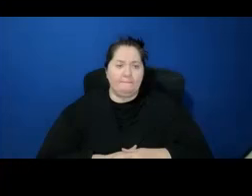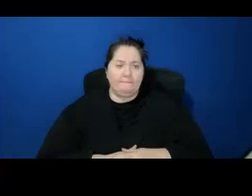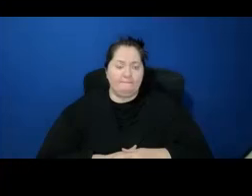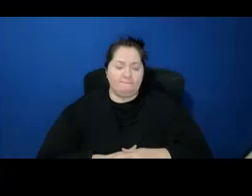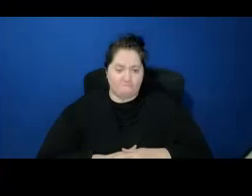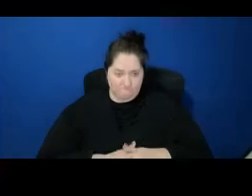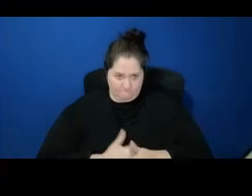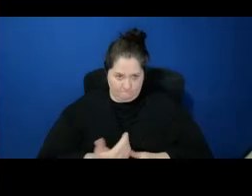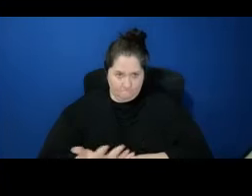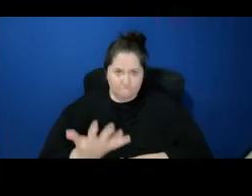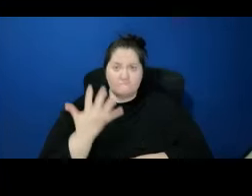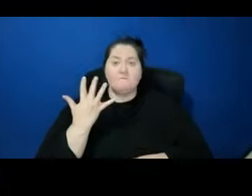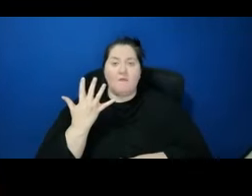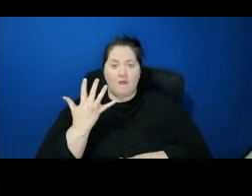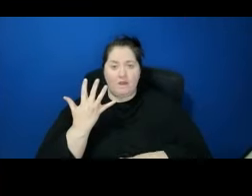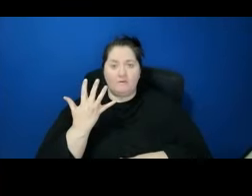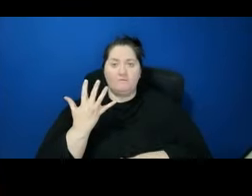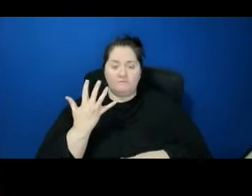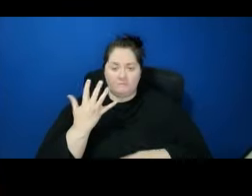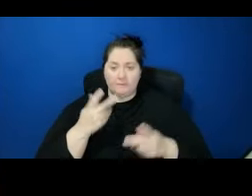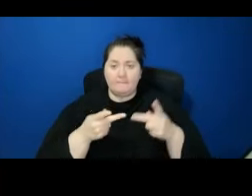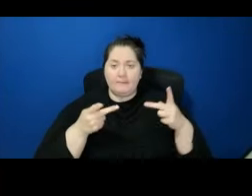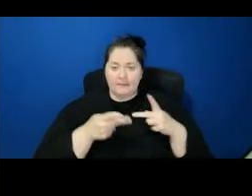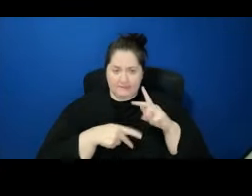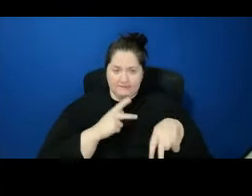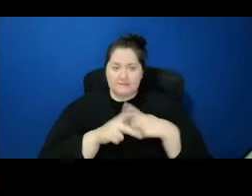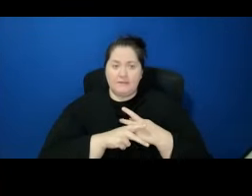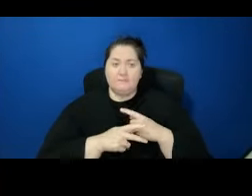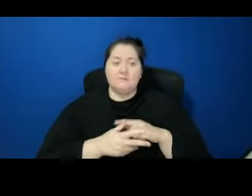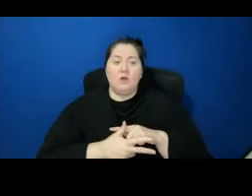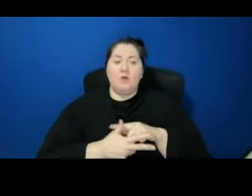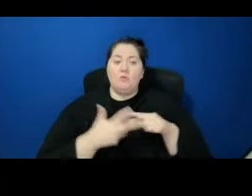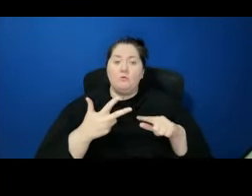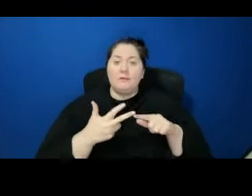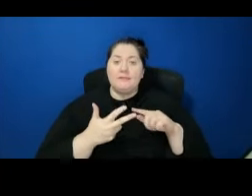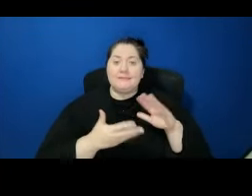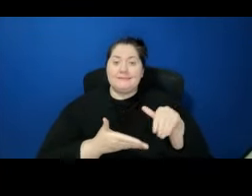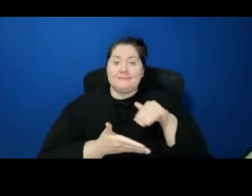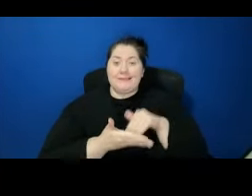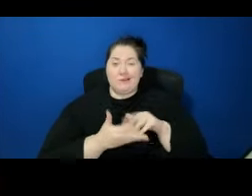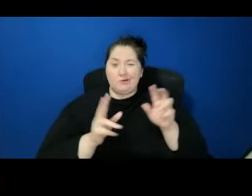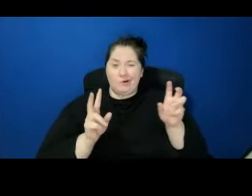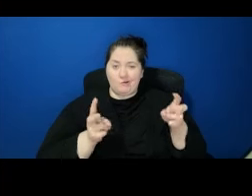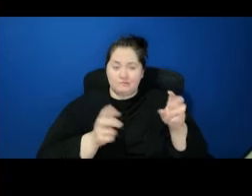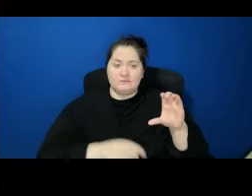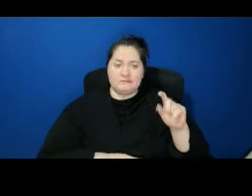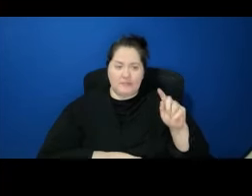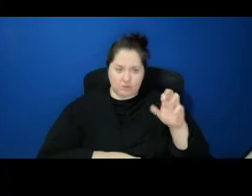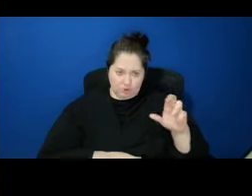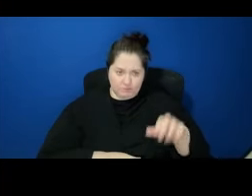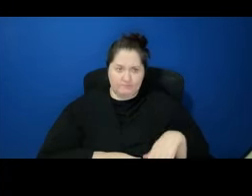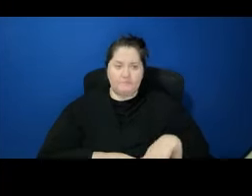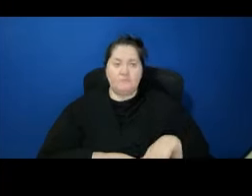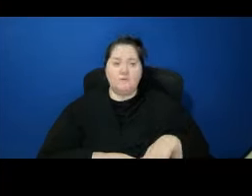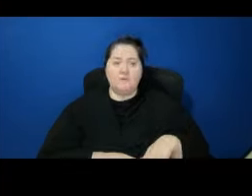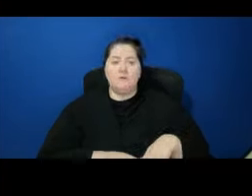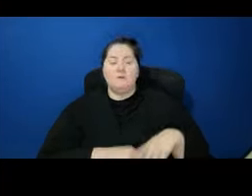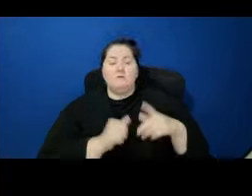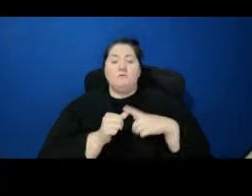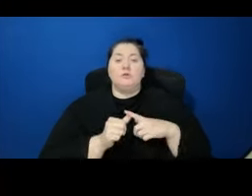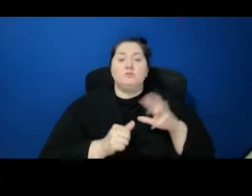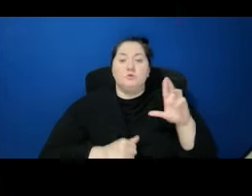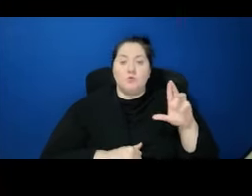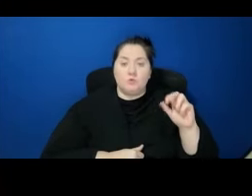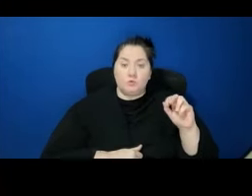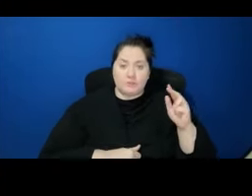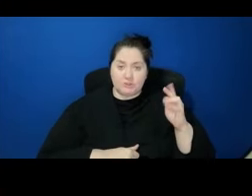So there are five major place types. Three of them are centers. And the first of those centers are regional